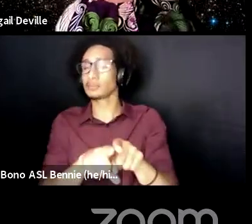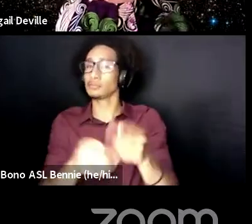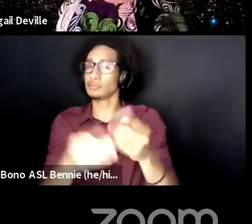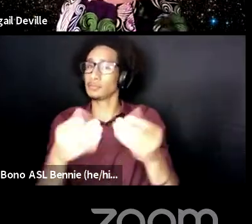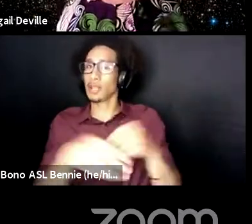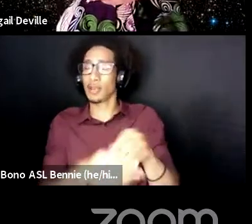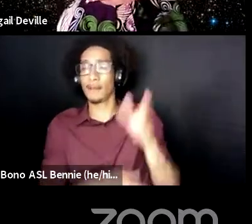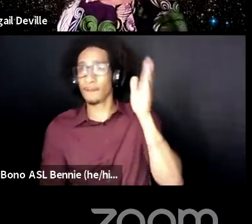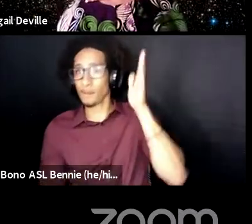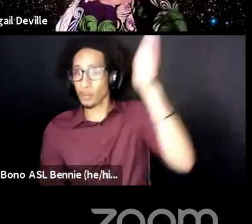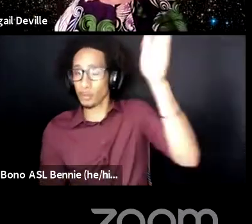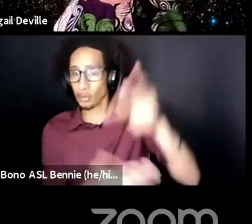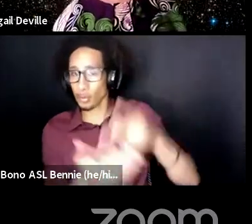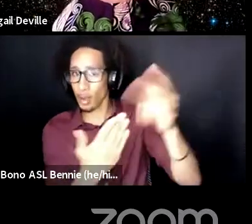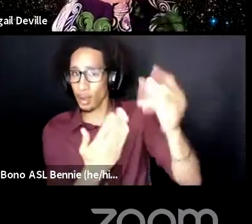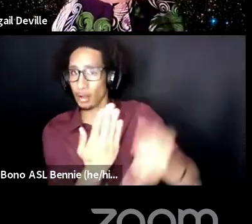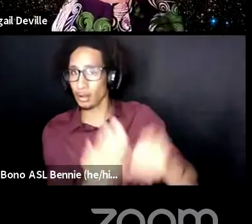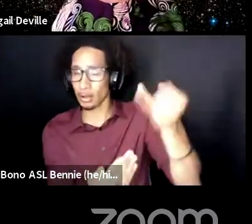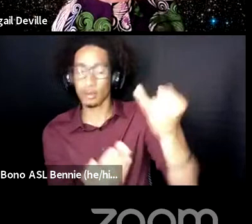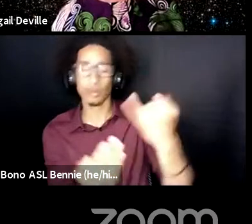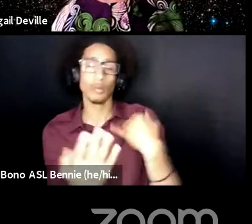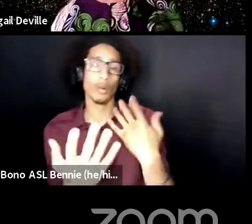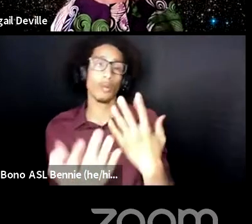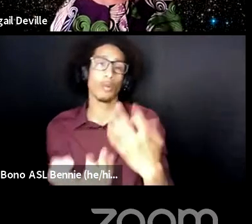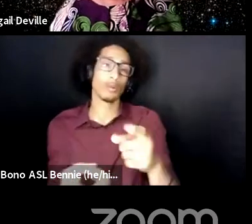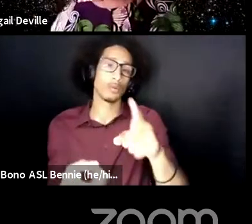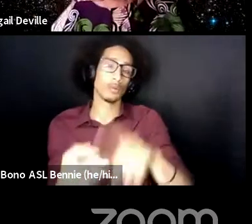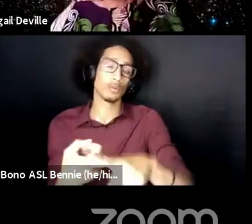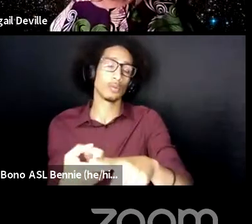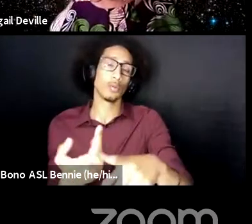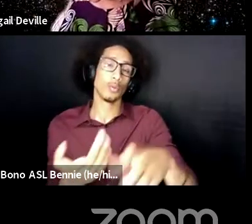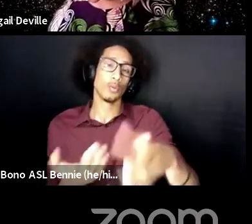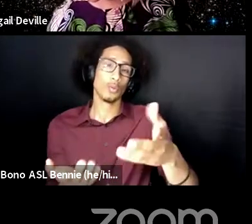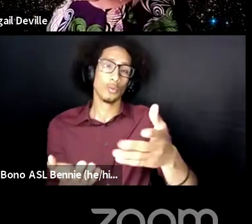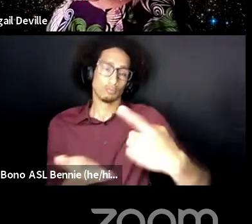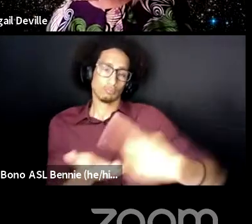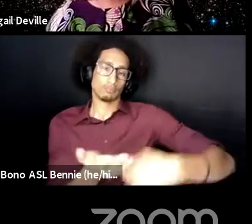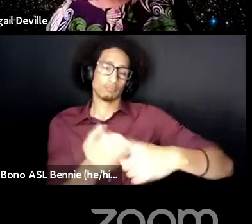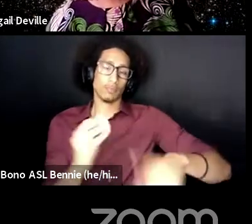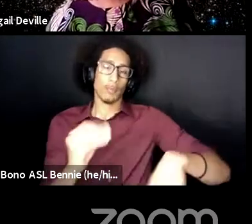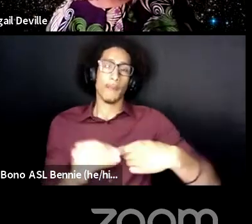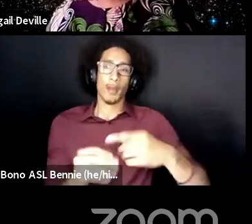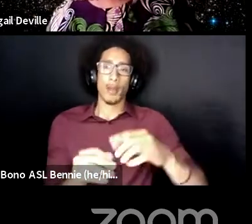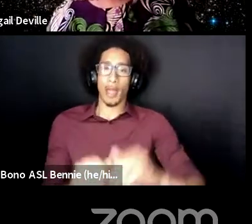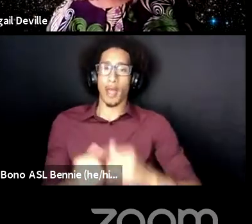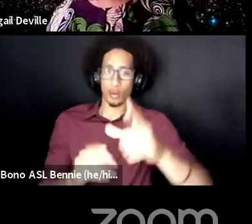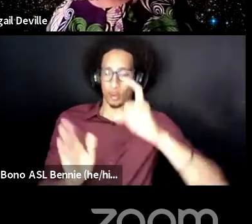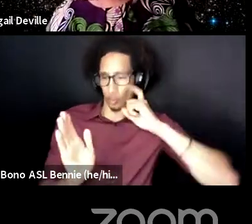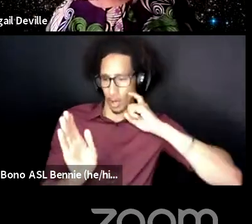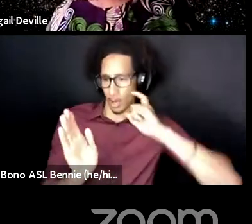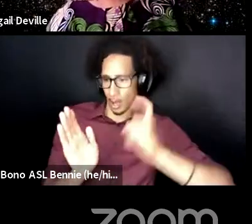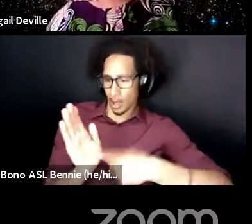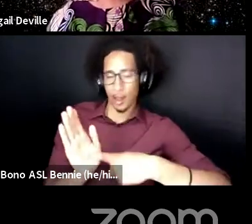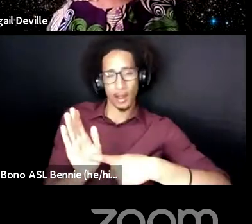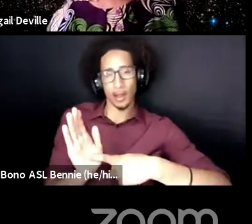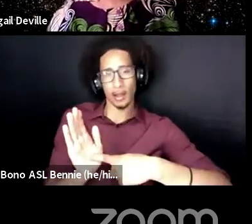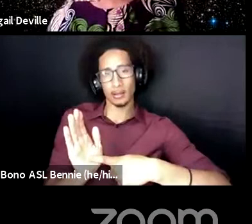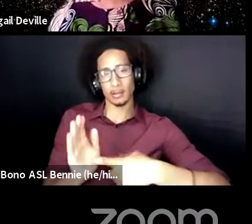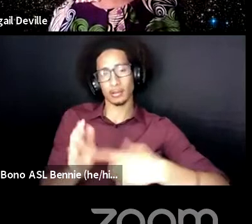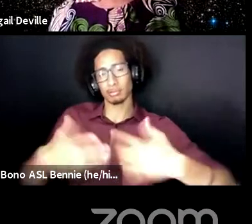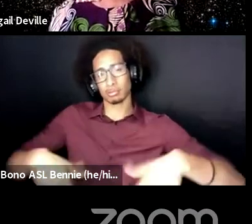be kind of recognizing the possibility of this as you think about what Du Femme Noir and